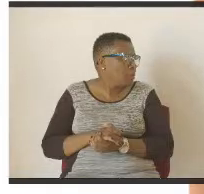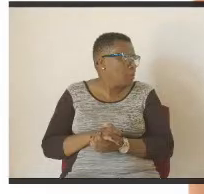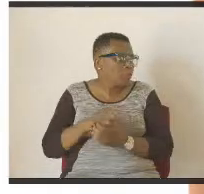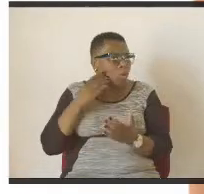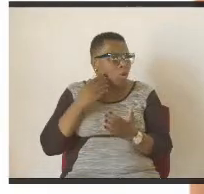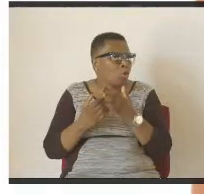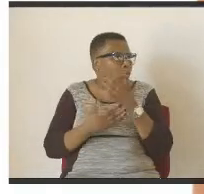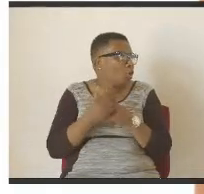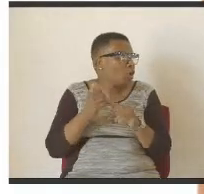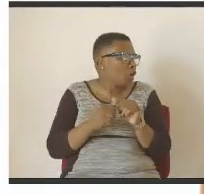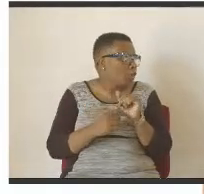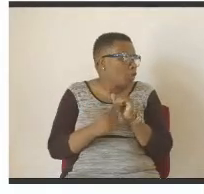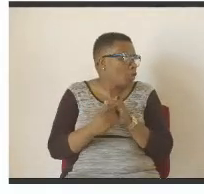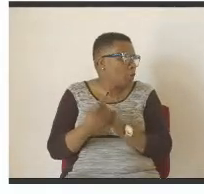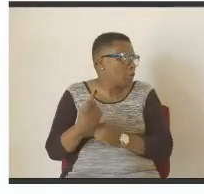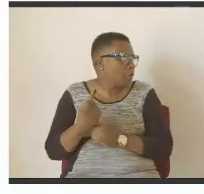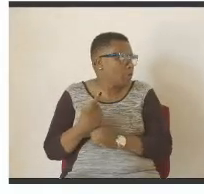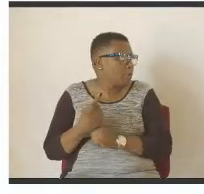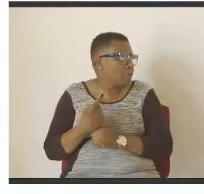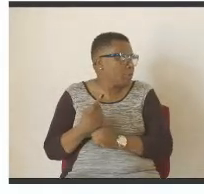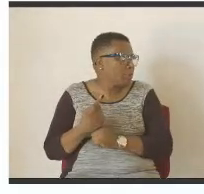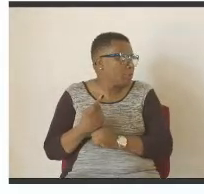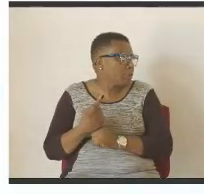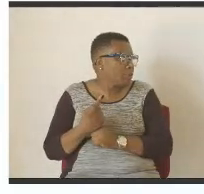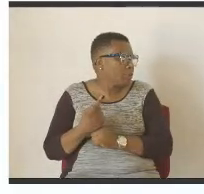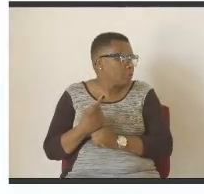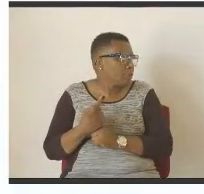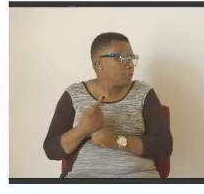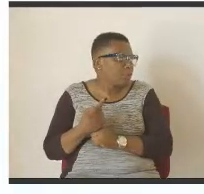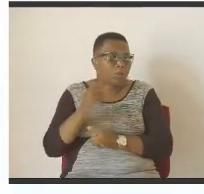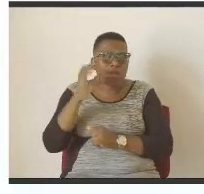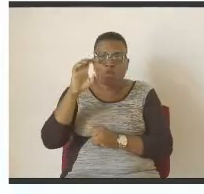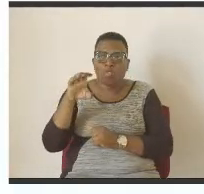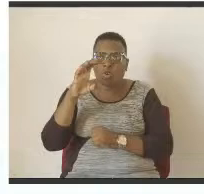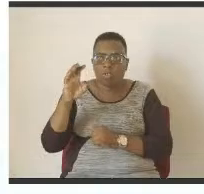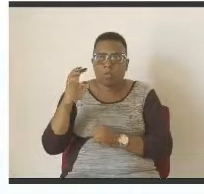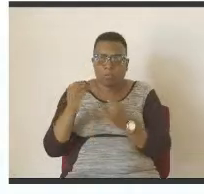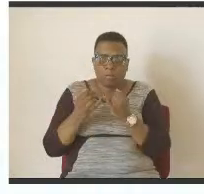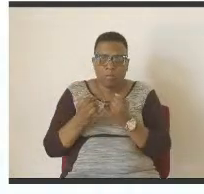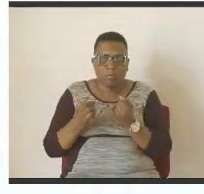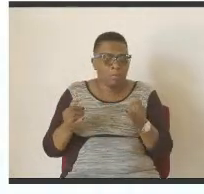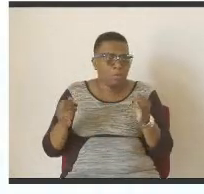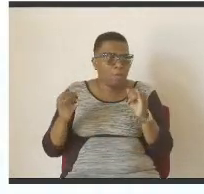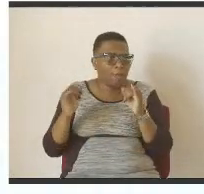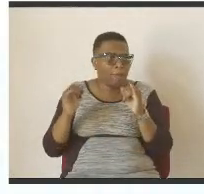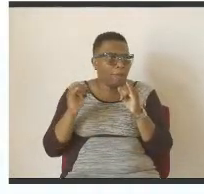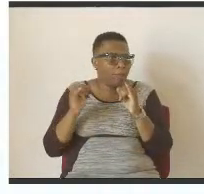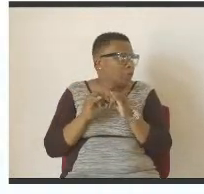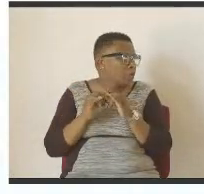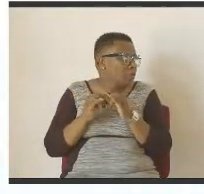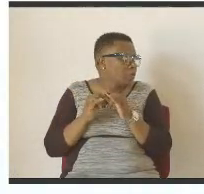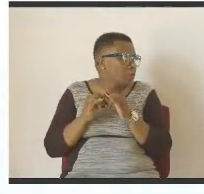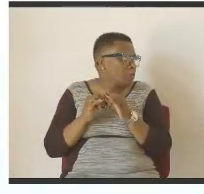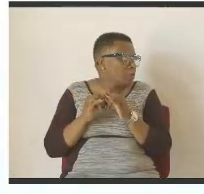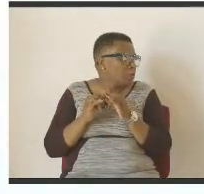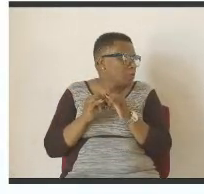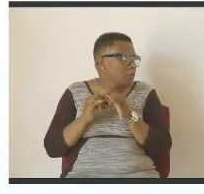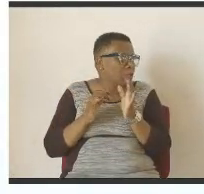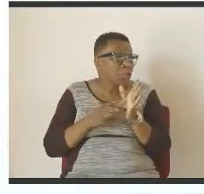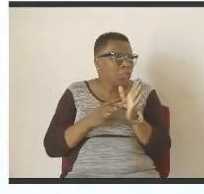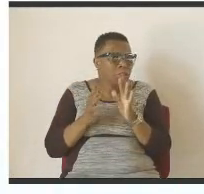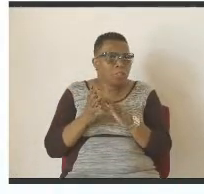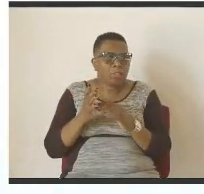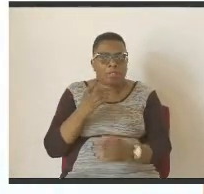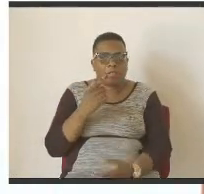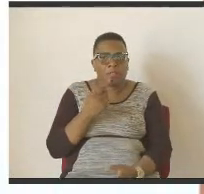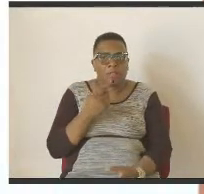everyone. The cross is so significant. And you know, Jesus said to